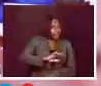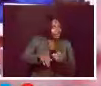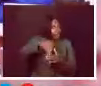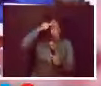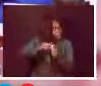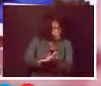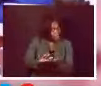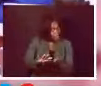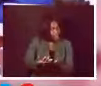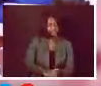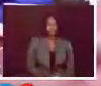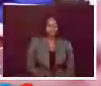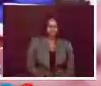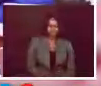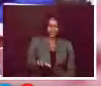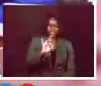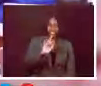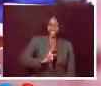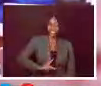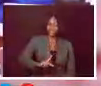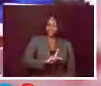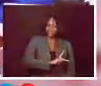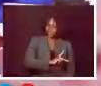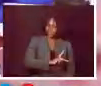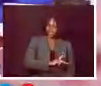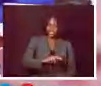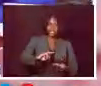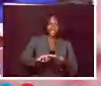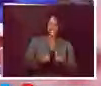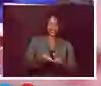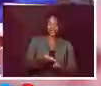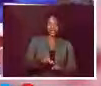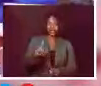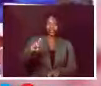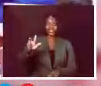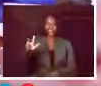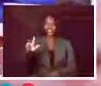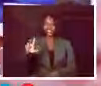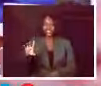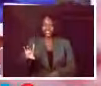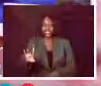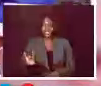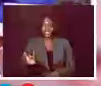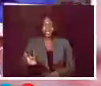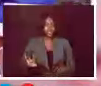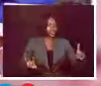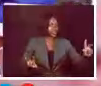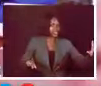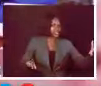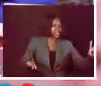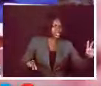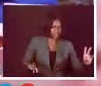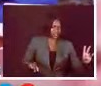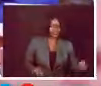very well. When we came to the 8th Parliament, the numbers were 138 and 137.